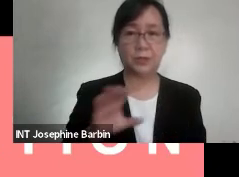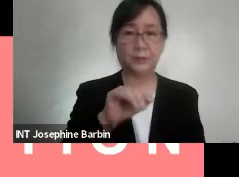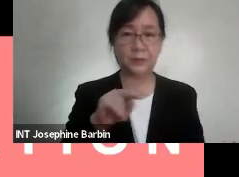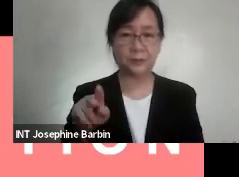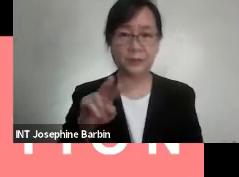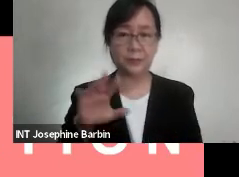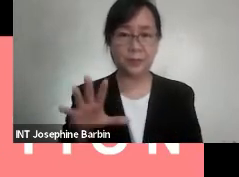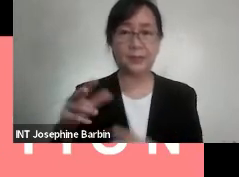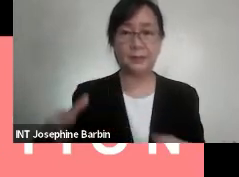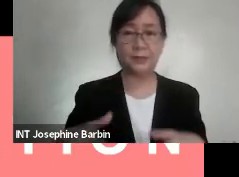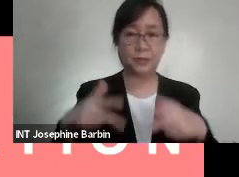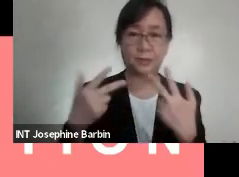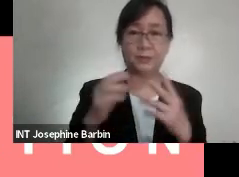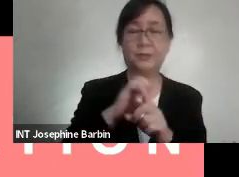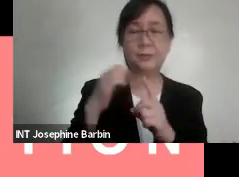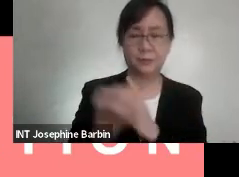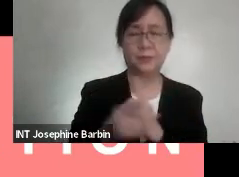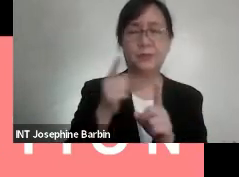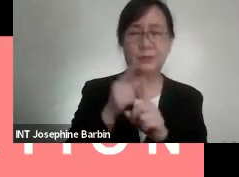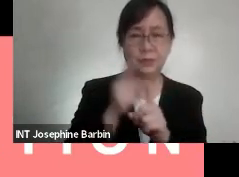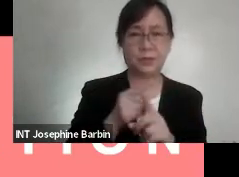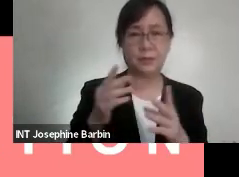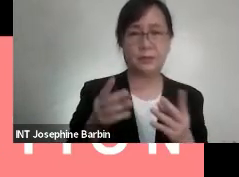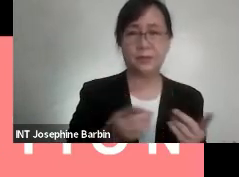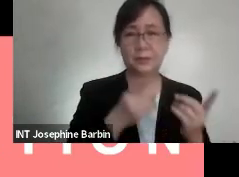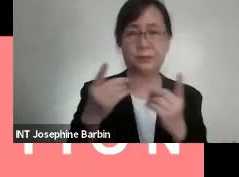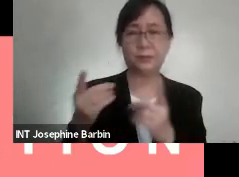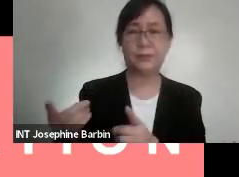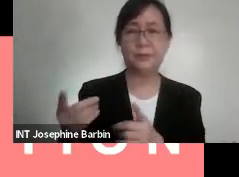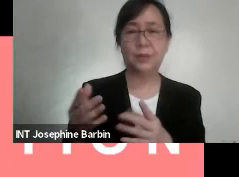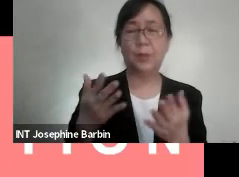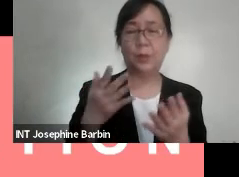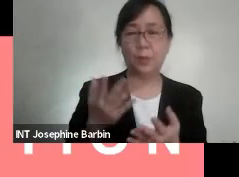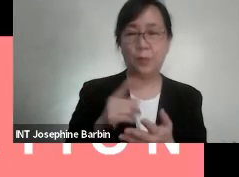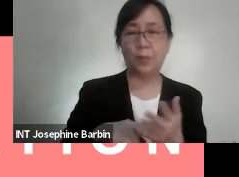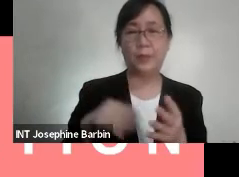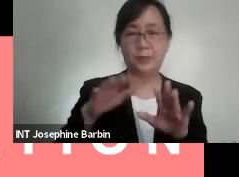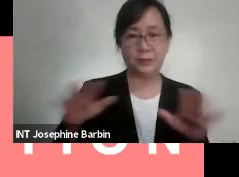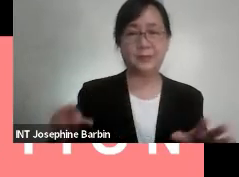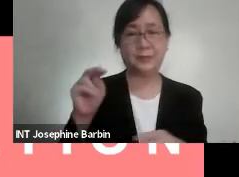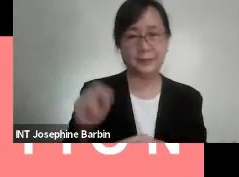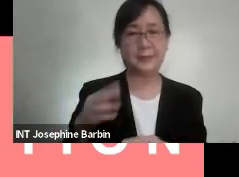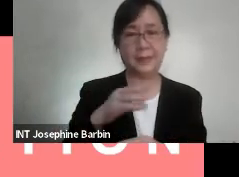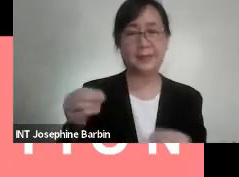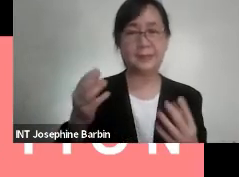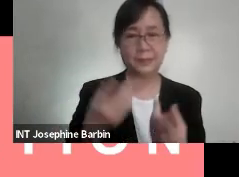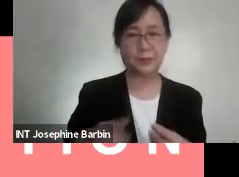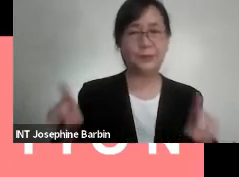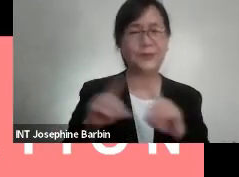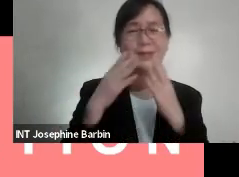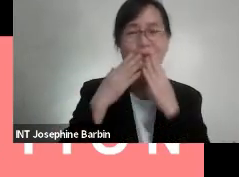25, the digital environment truly delivers what children want, need and deserve. Thank you so